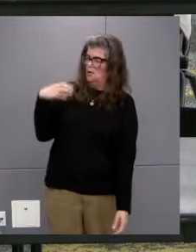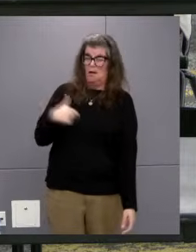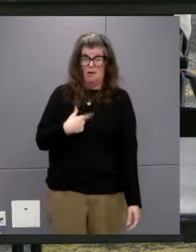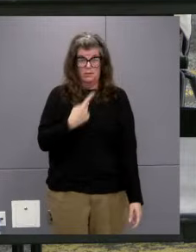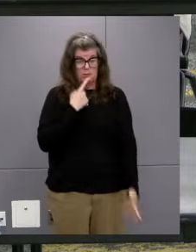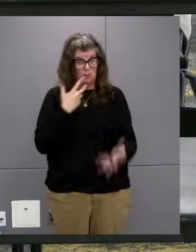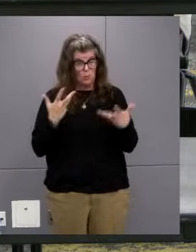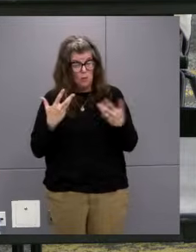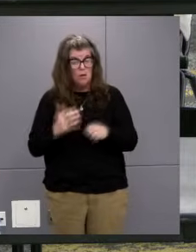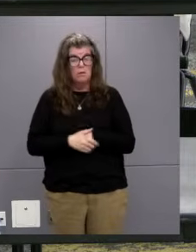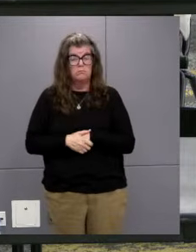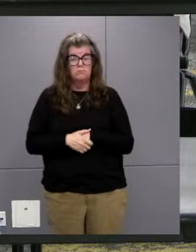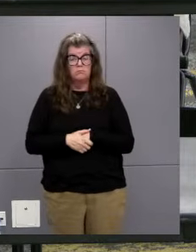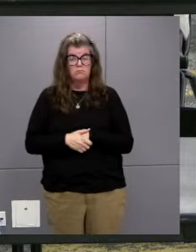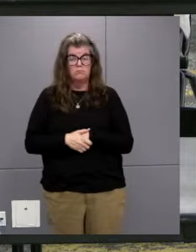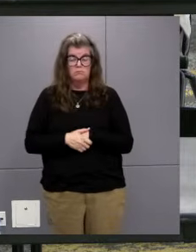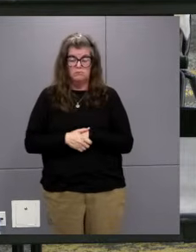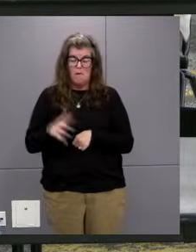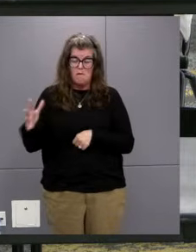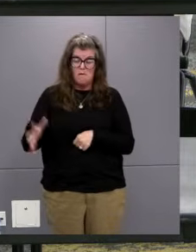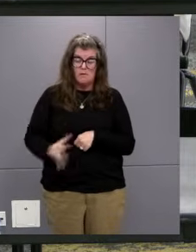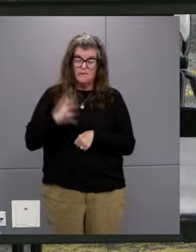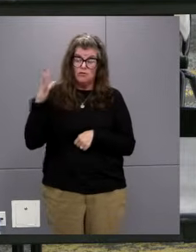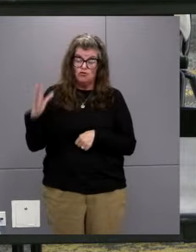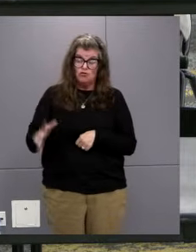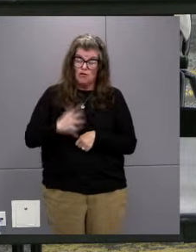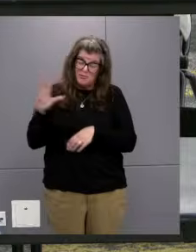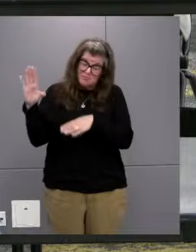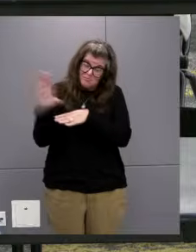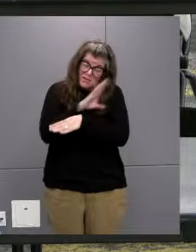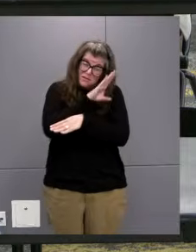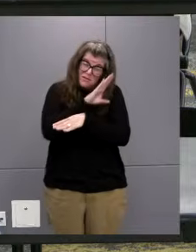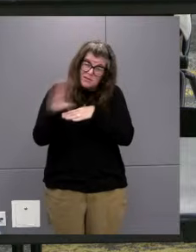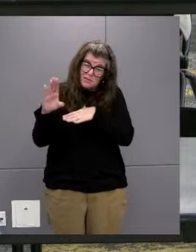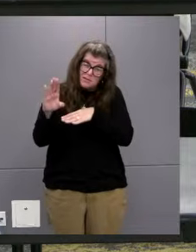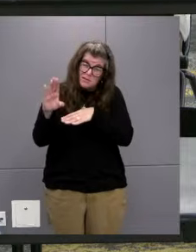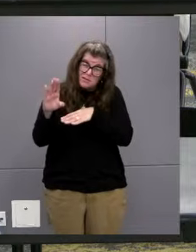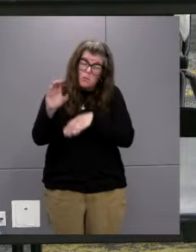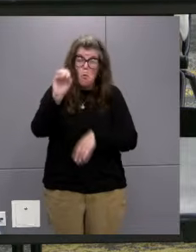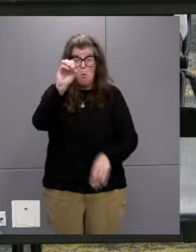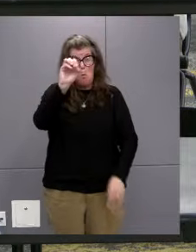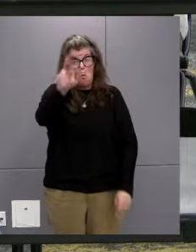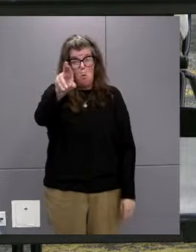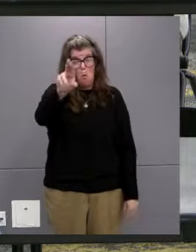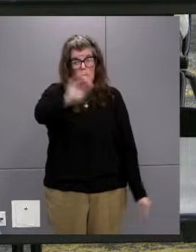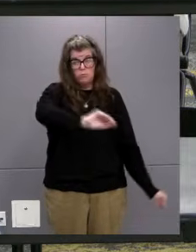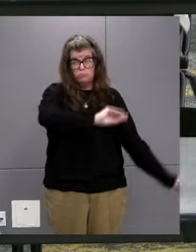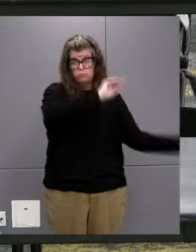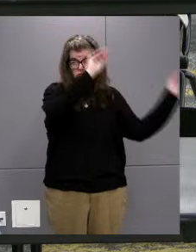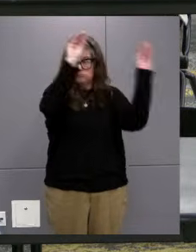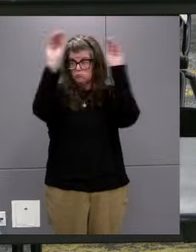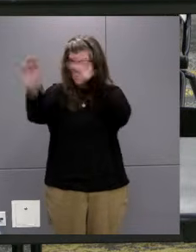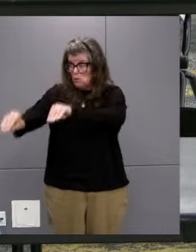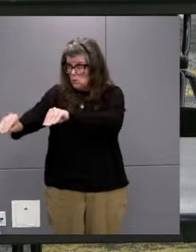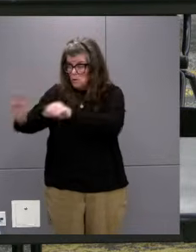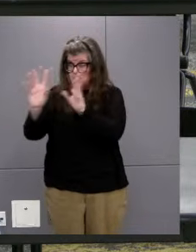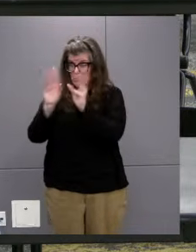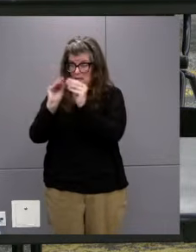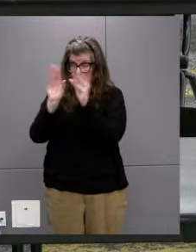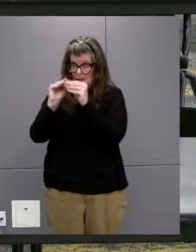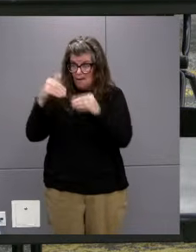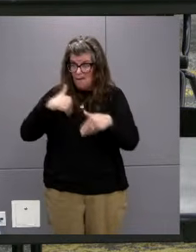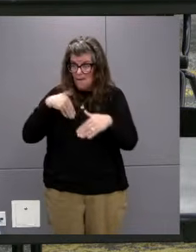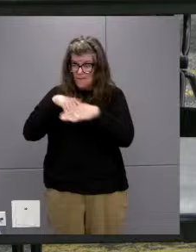was, because it's official business, then that, or have it in a place where we do have access and